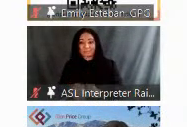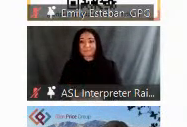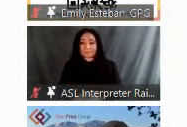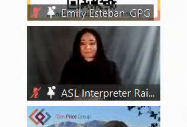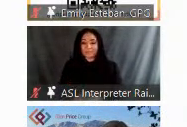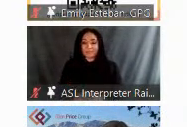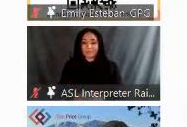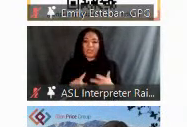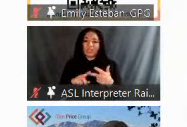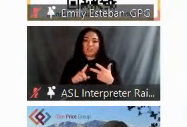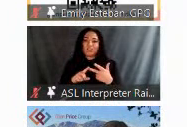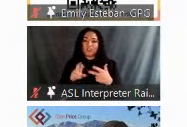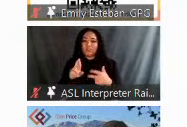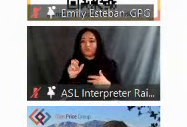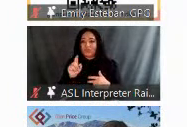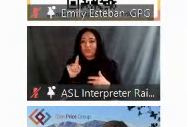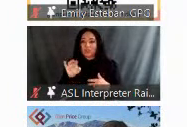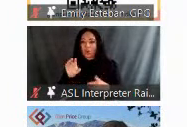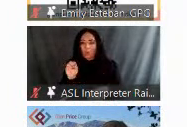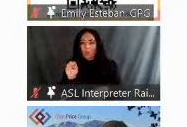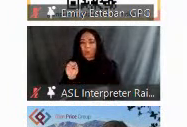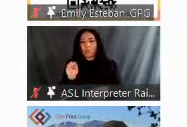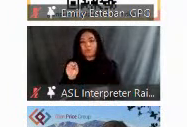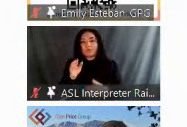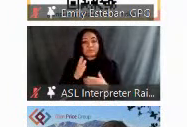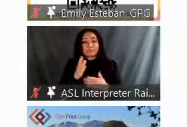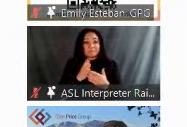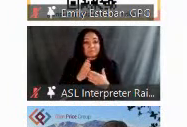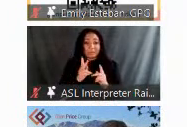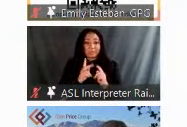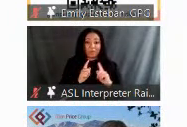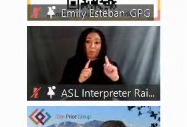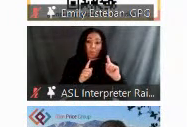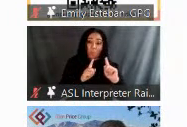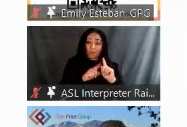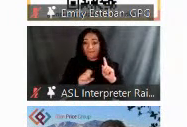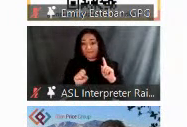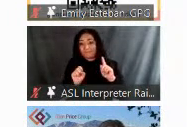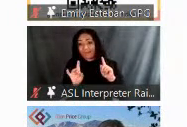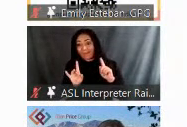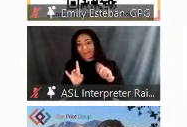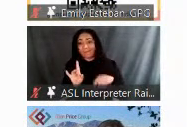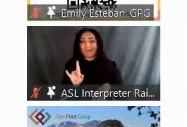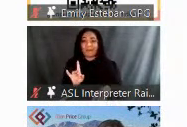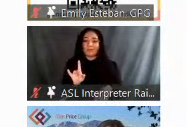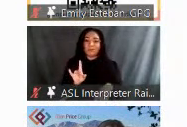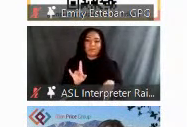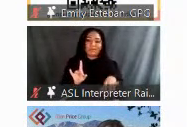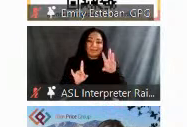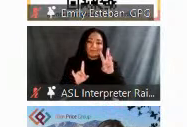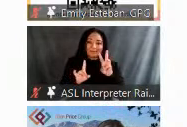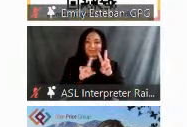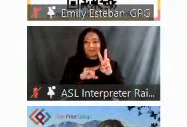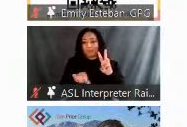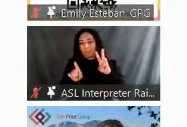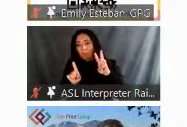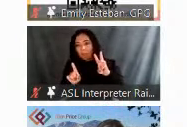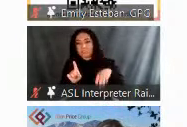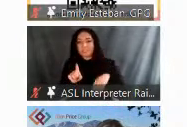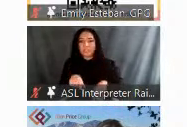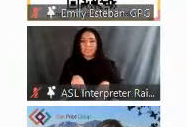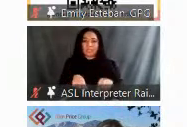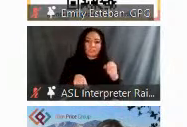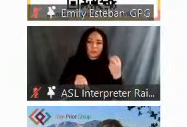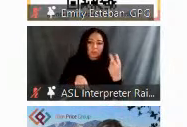the ratio. Some people have 1/8 ratio, some 6/1, some 12,